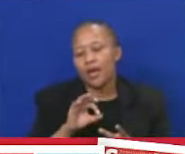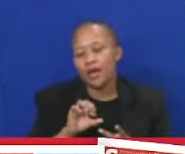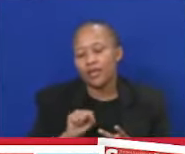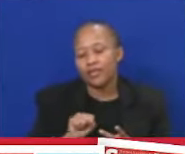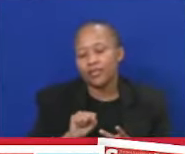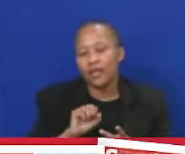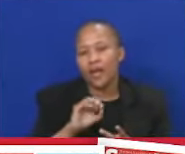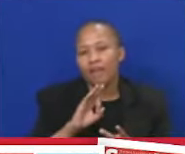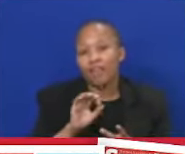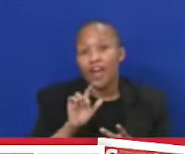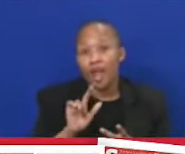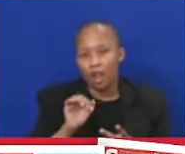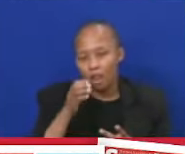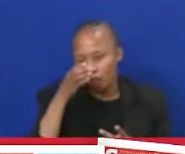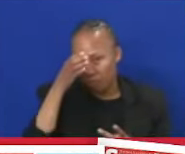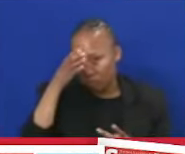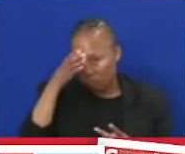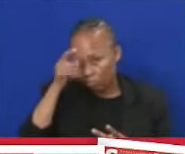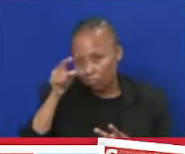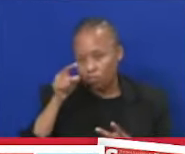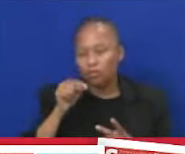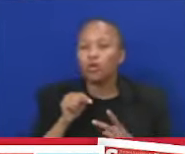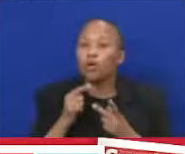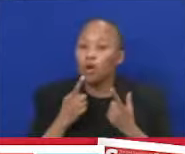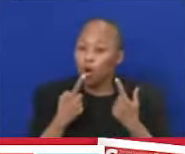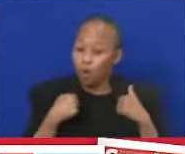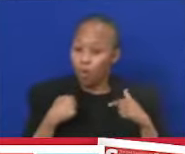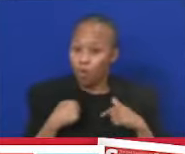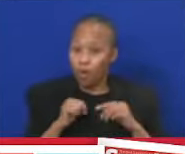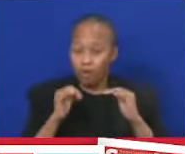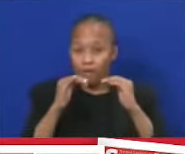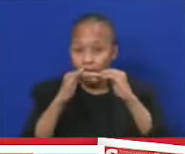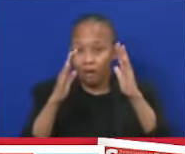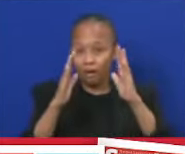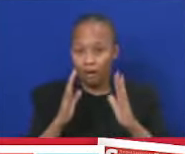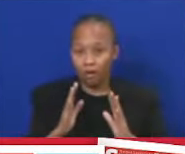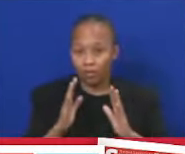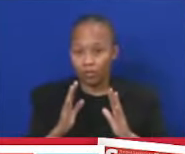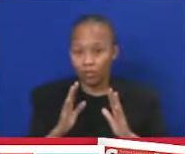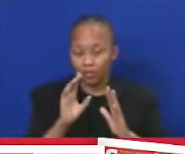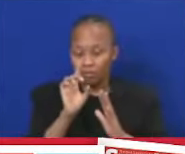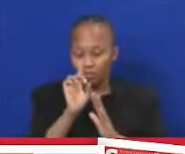we did a walkthrough the premises